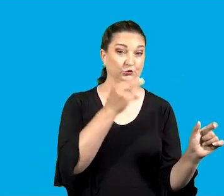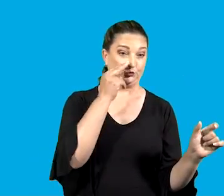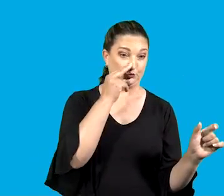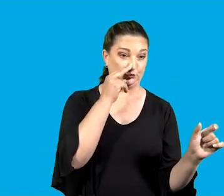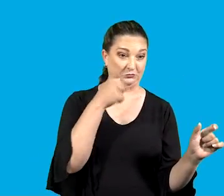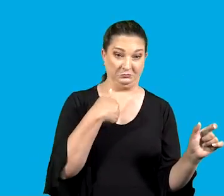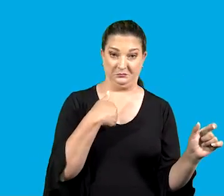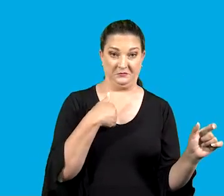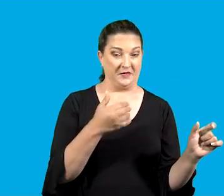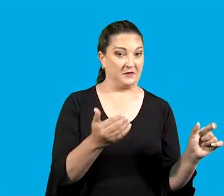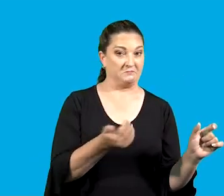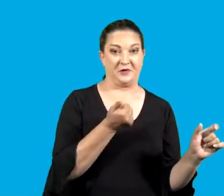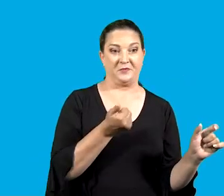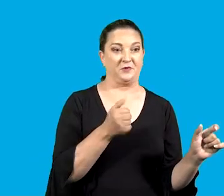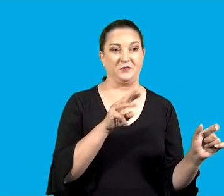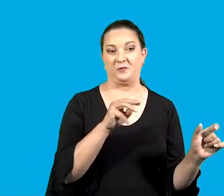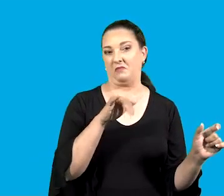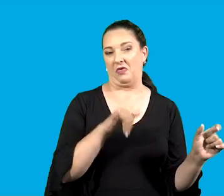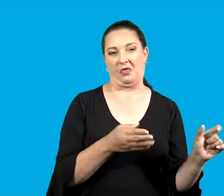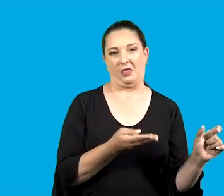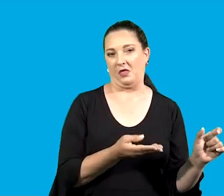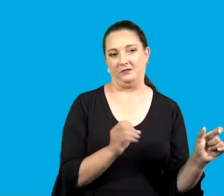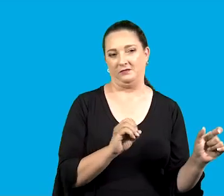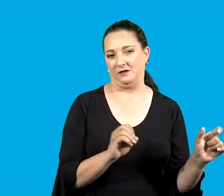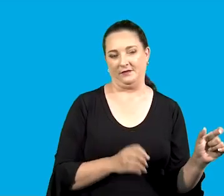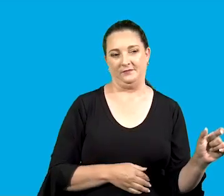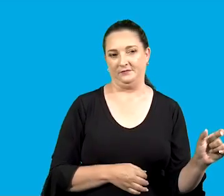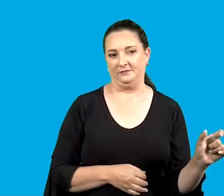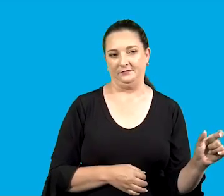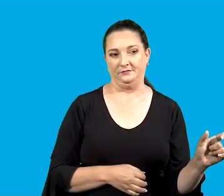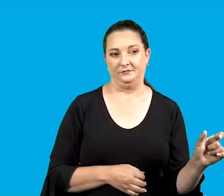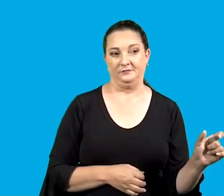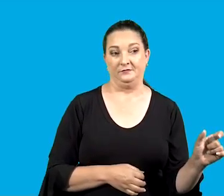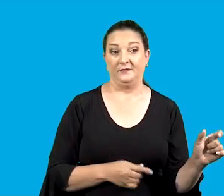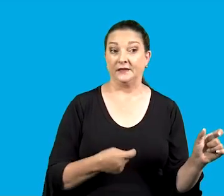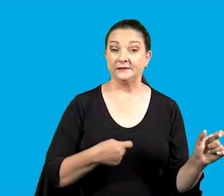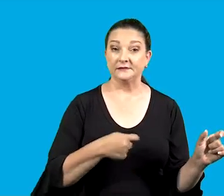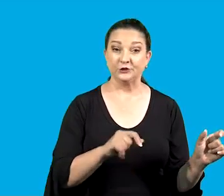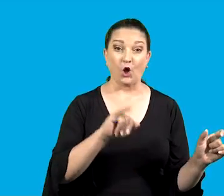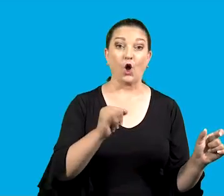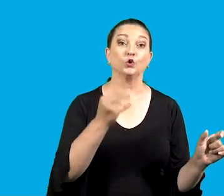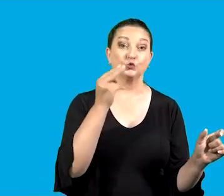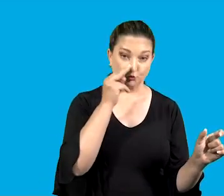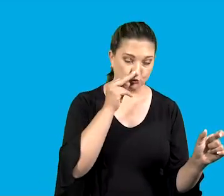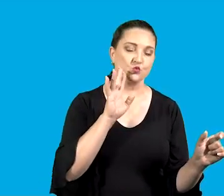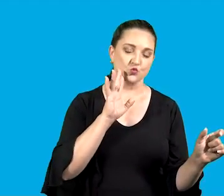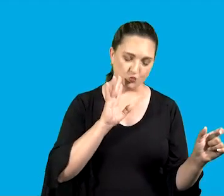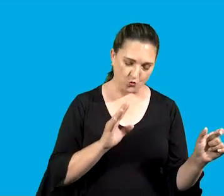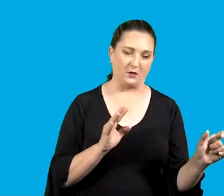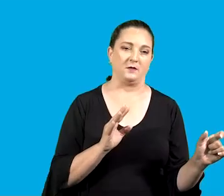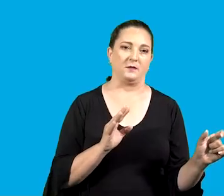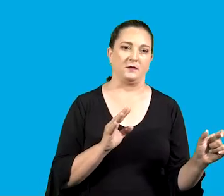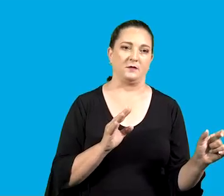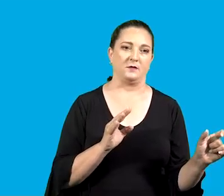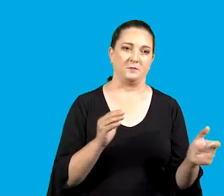June, I will not collect in May. So here, there is nothing here. And then when I sell in June, I collect